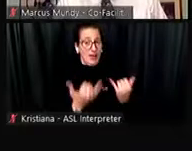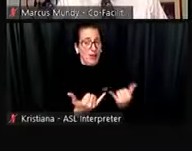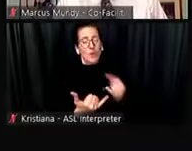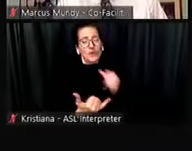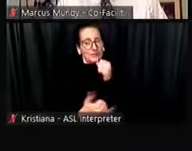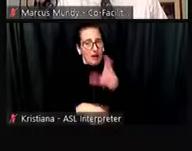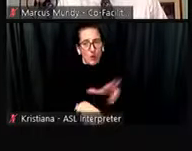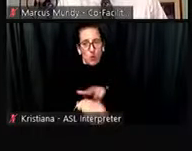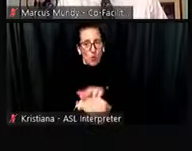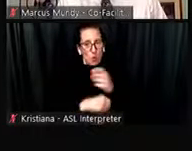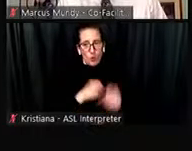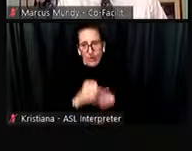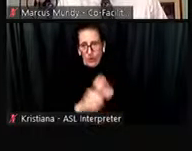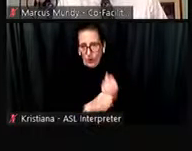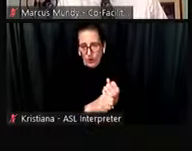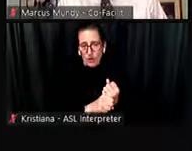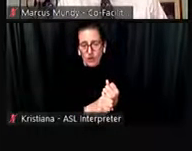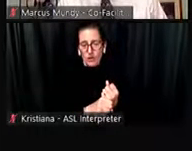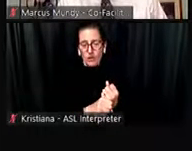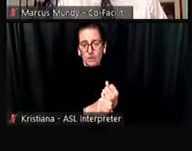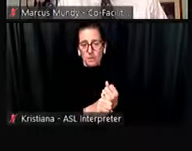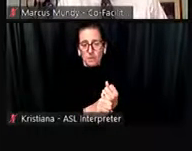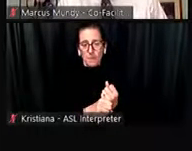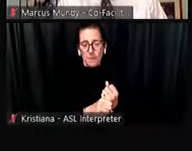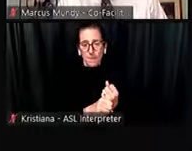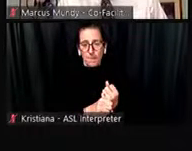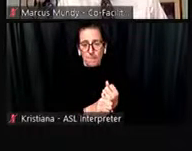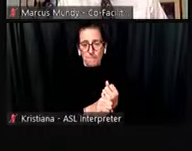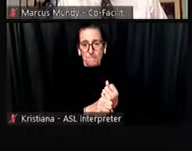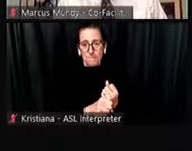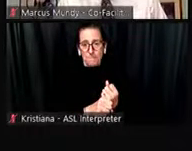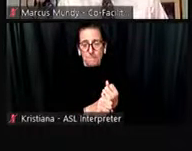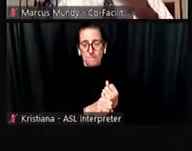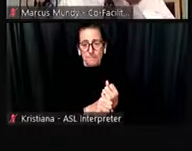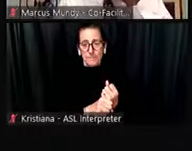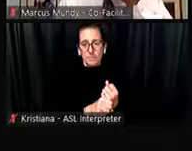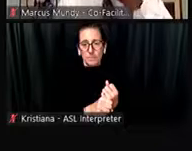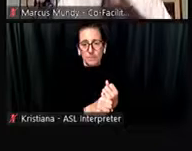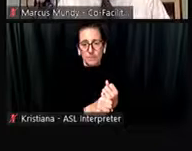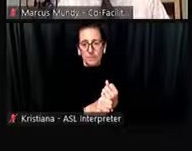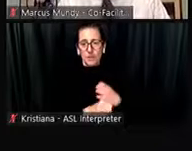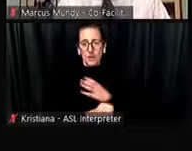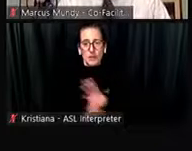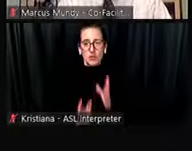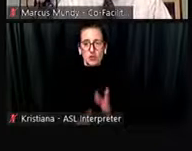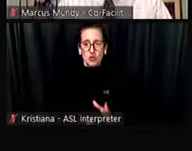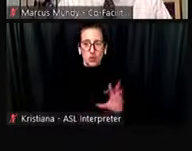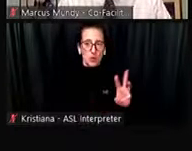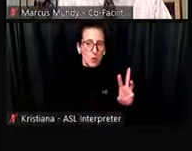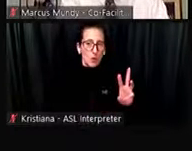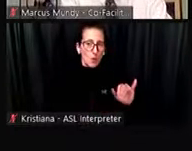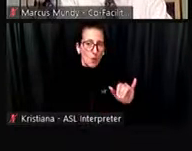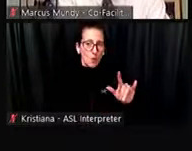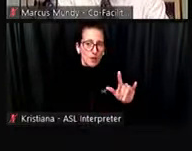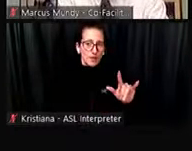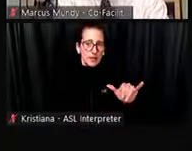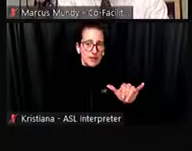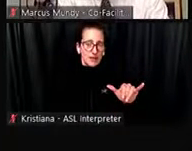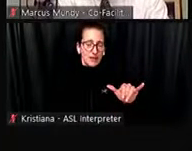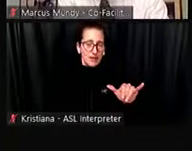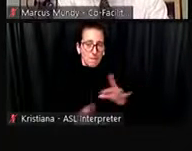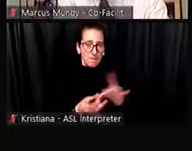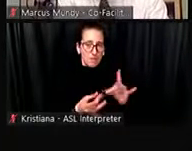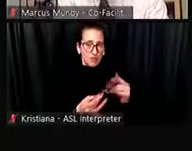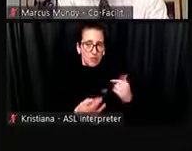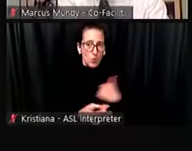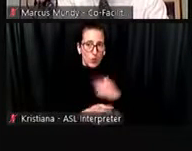is why because Commissioner Wheely mentioned that we received $104 million in COVID-19 CARES